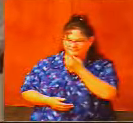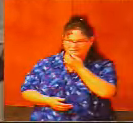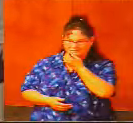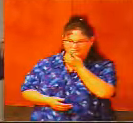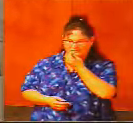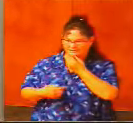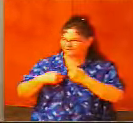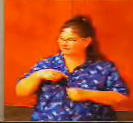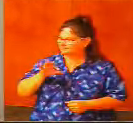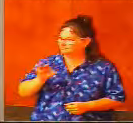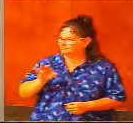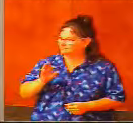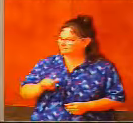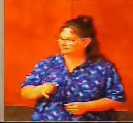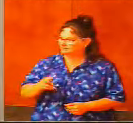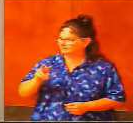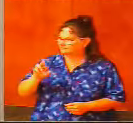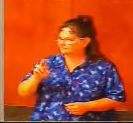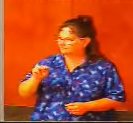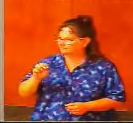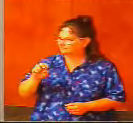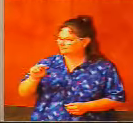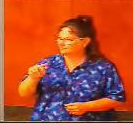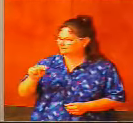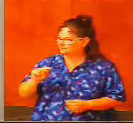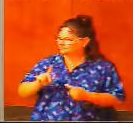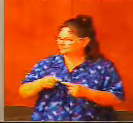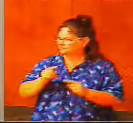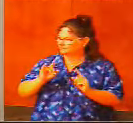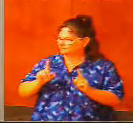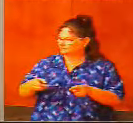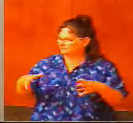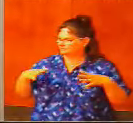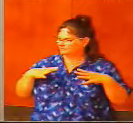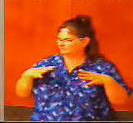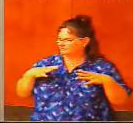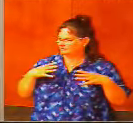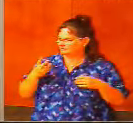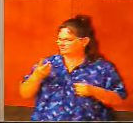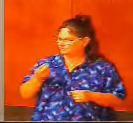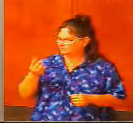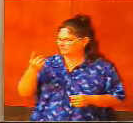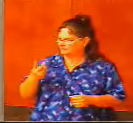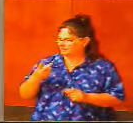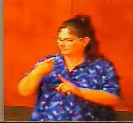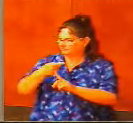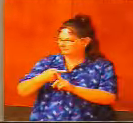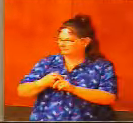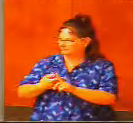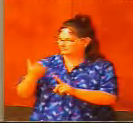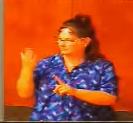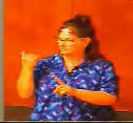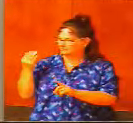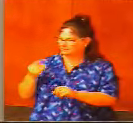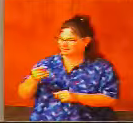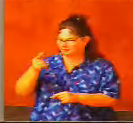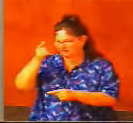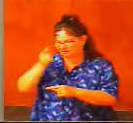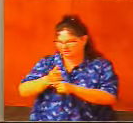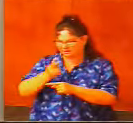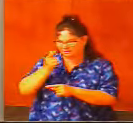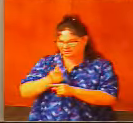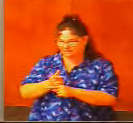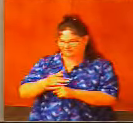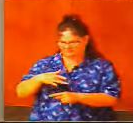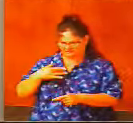I preached this sermon in Vermont when we were on vacation 2.5 months ago, and the brethren there reacted the